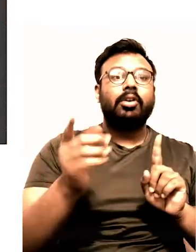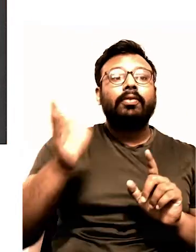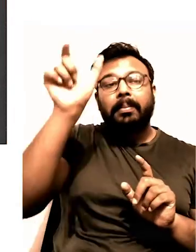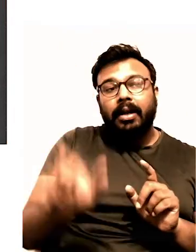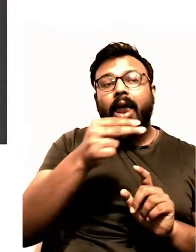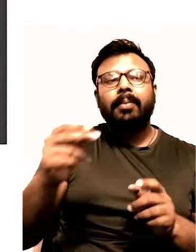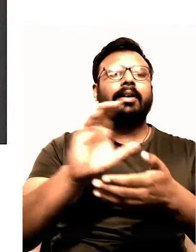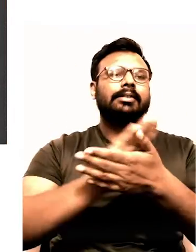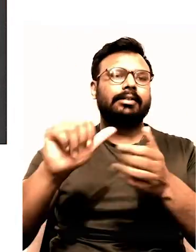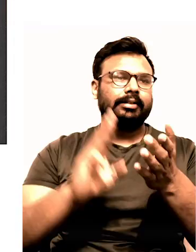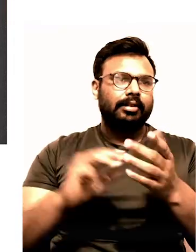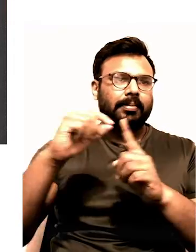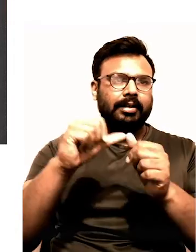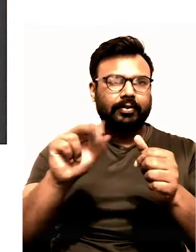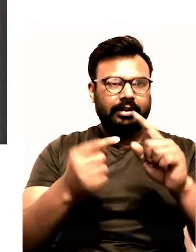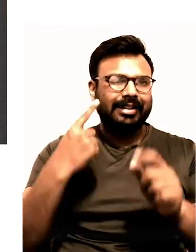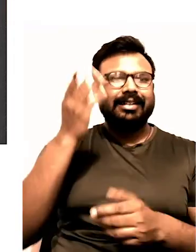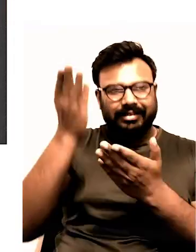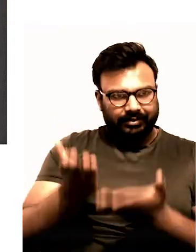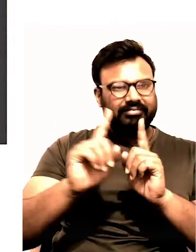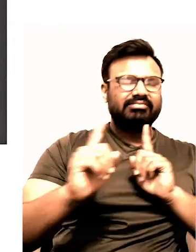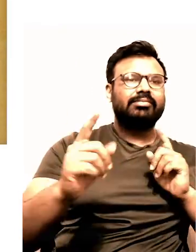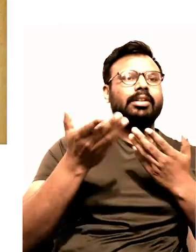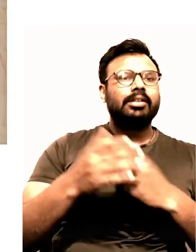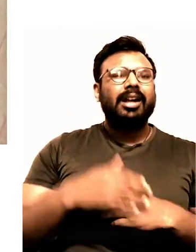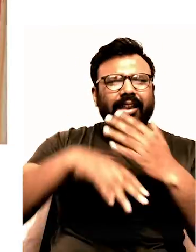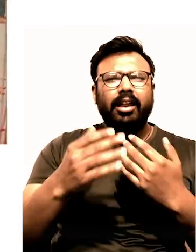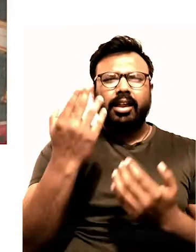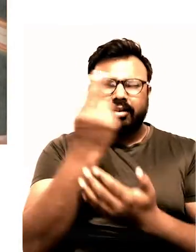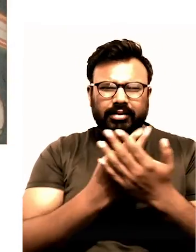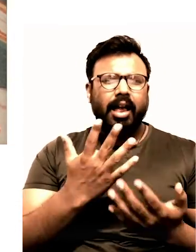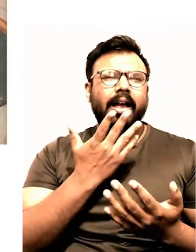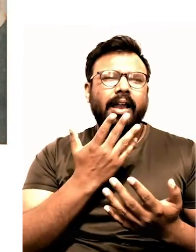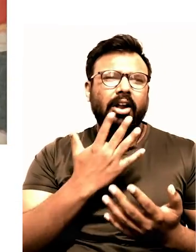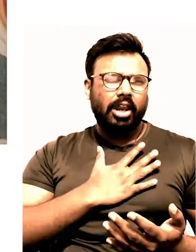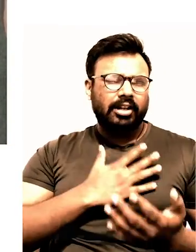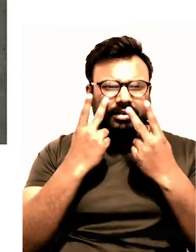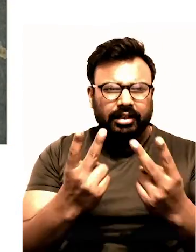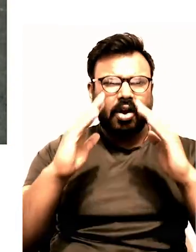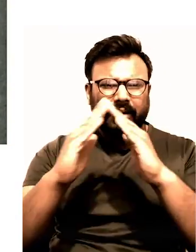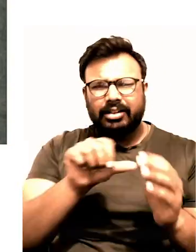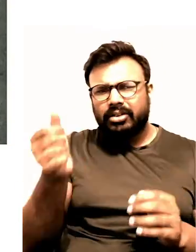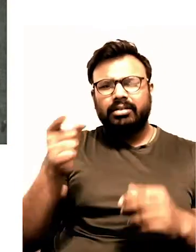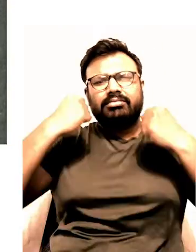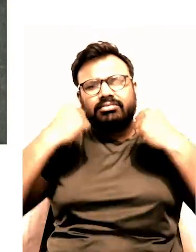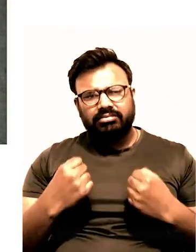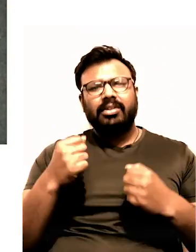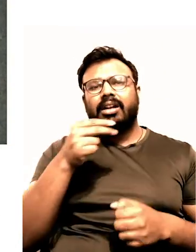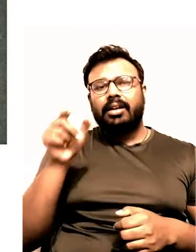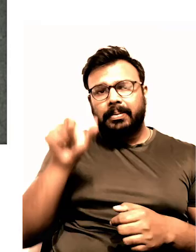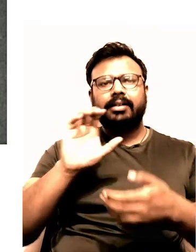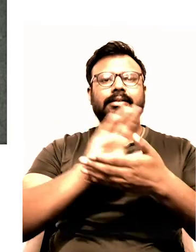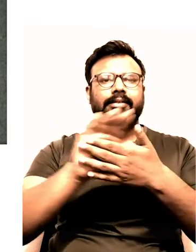the green-colored compartment on the other side sits the heroine or Champavati with her finger of the right hand